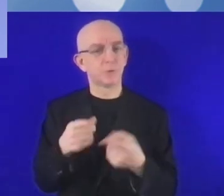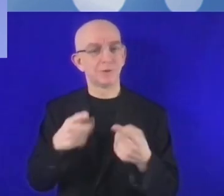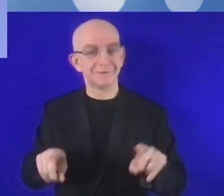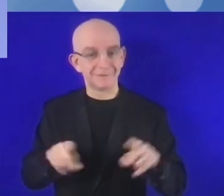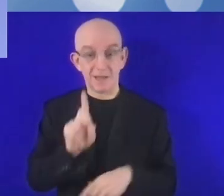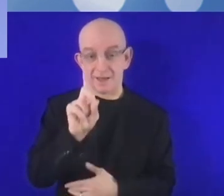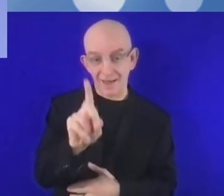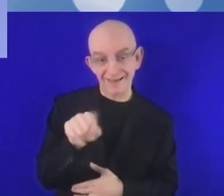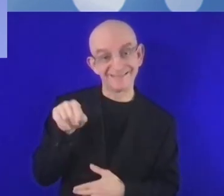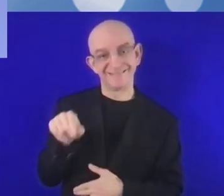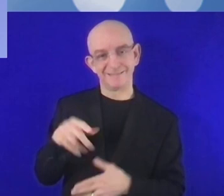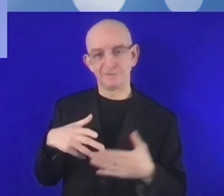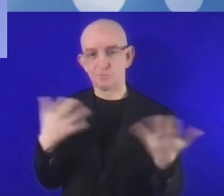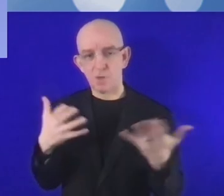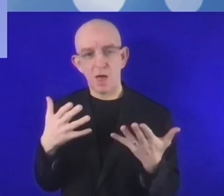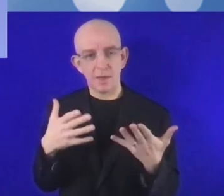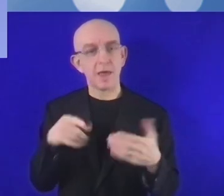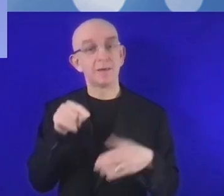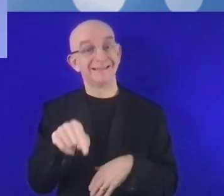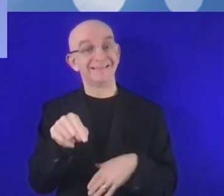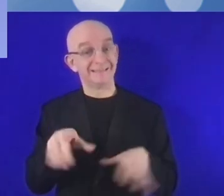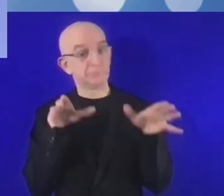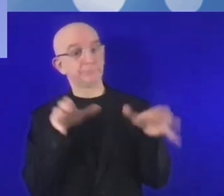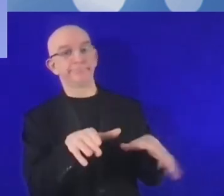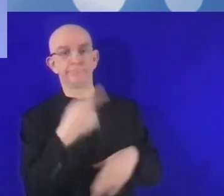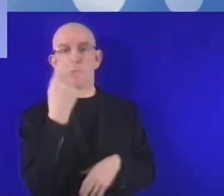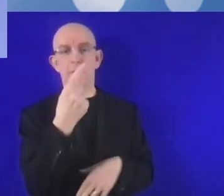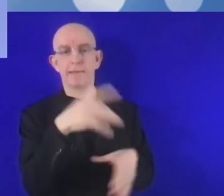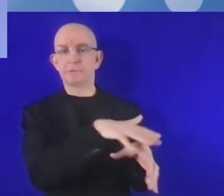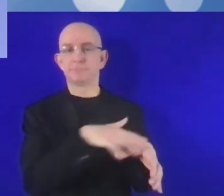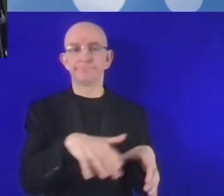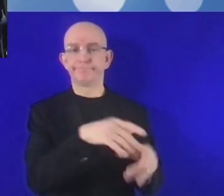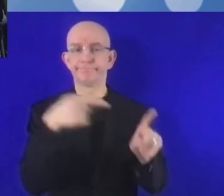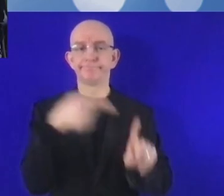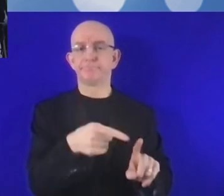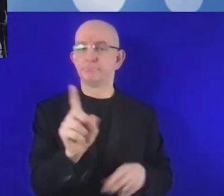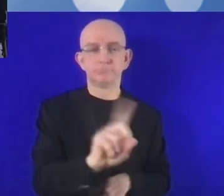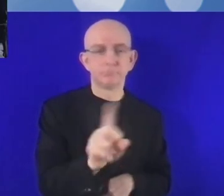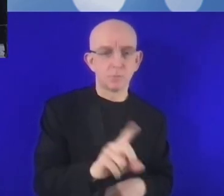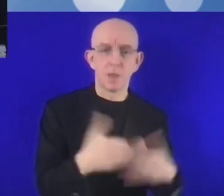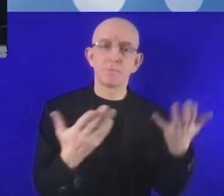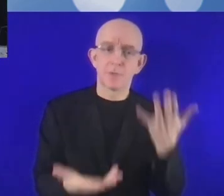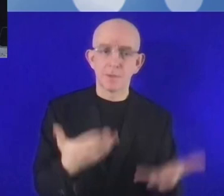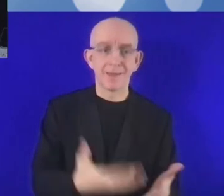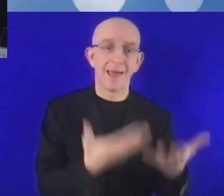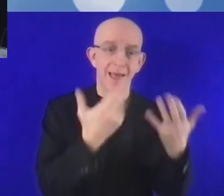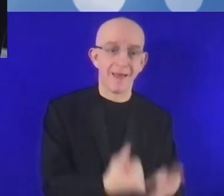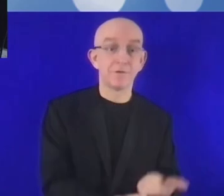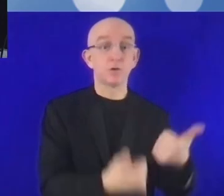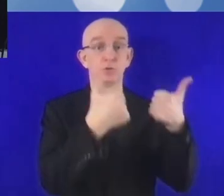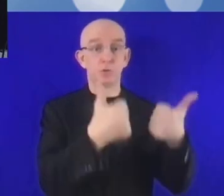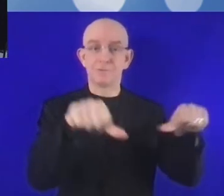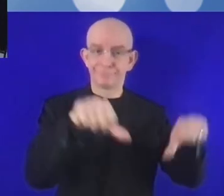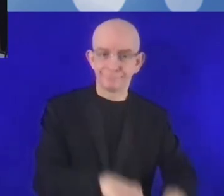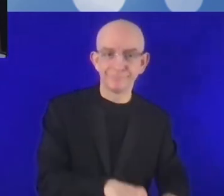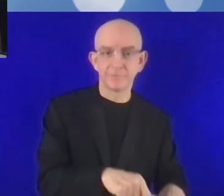music. And with this overall downfall of quality, we unfortunately also influenced the conscious